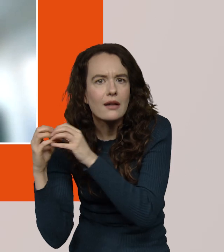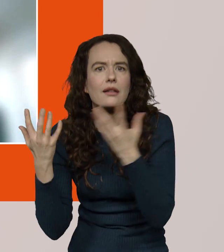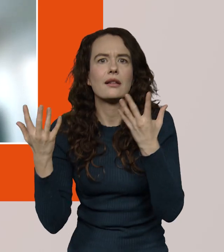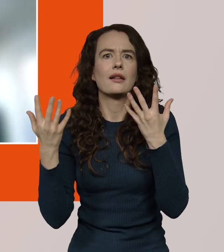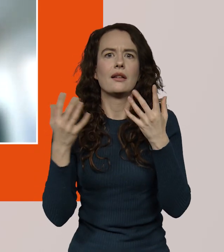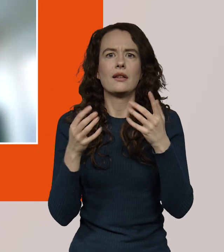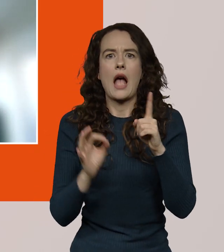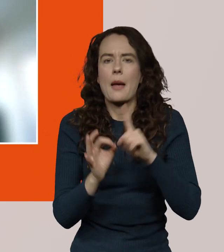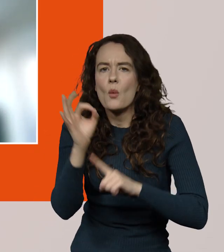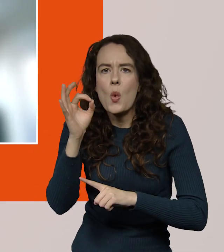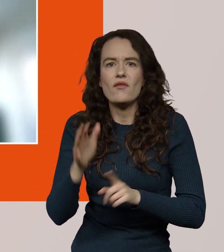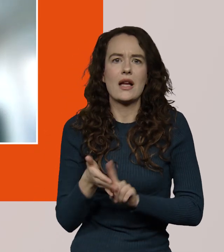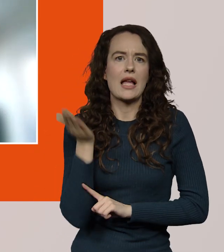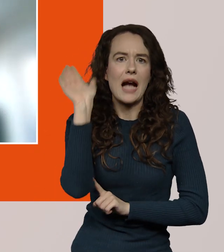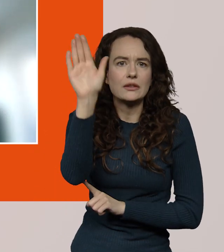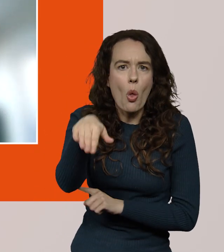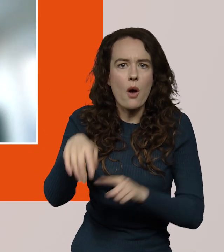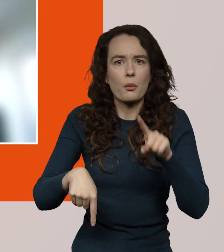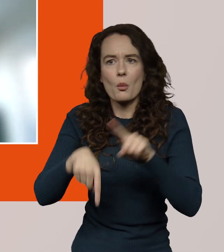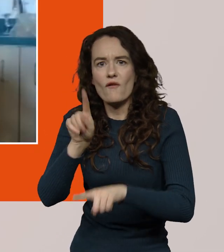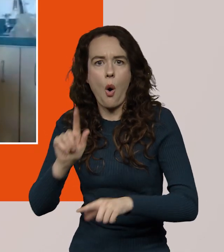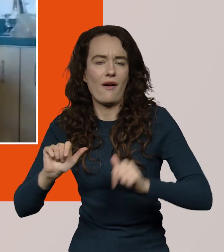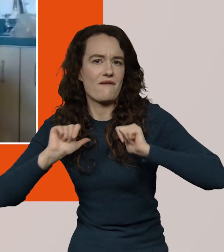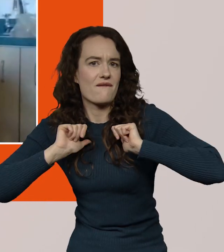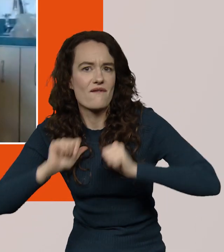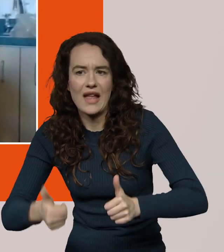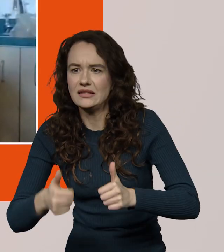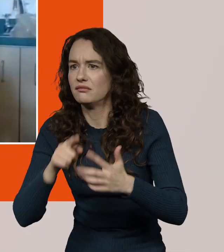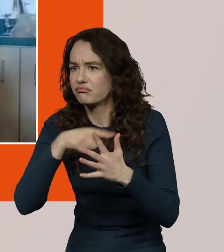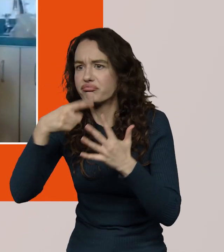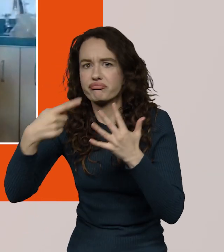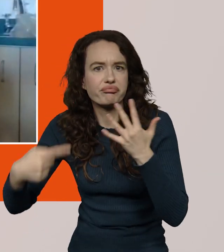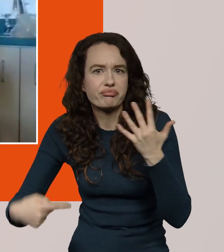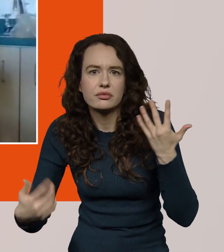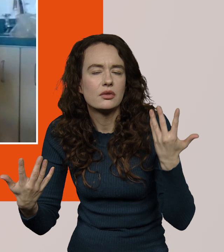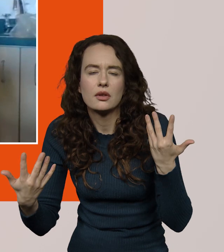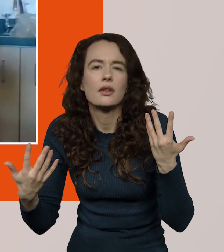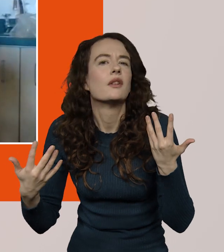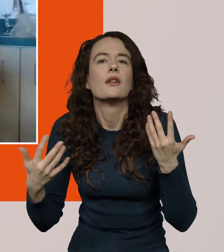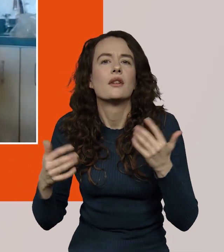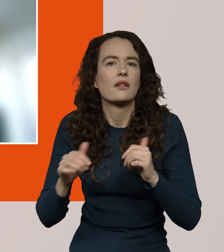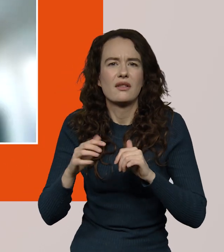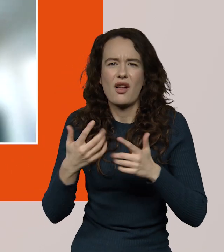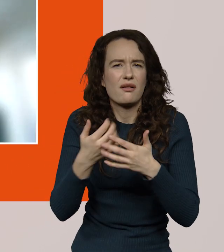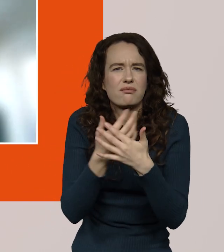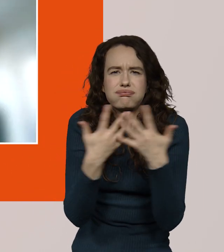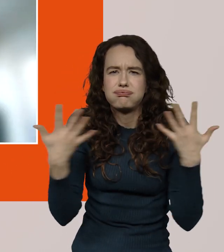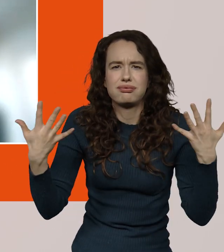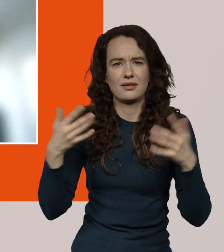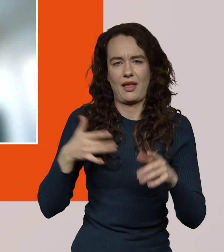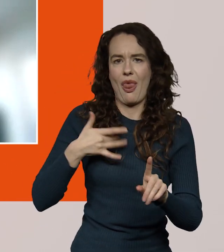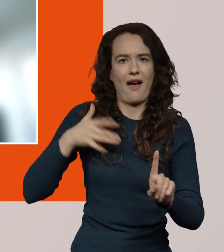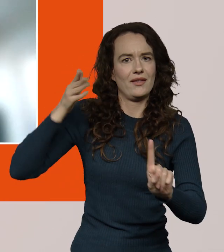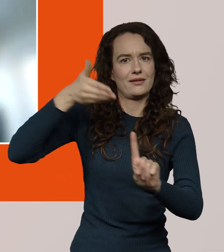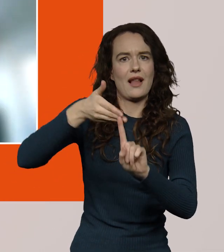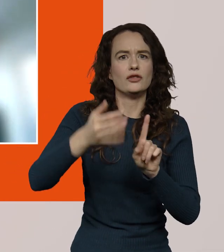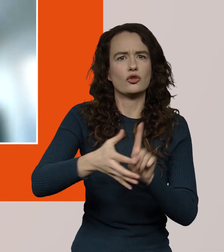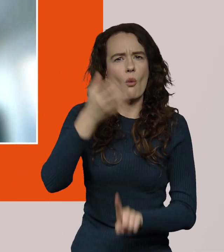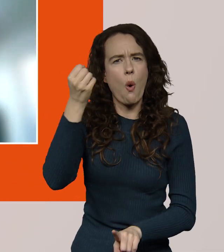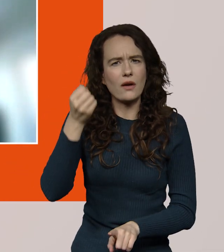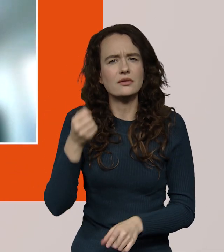that hot air balloon with you. Yeah. Floating through life with you and just Forever. making sure, that they're kind